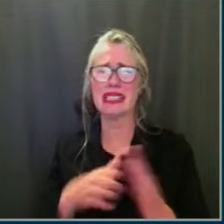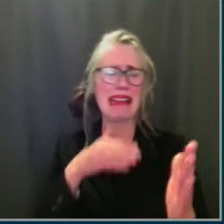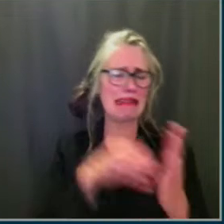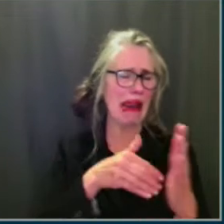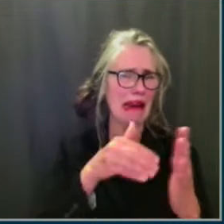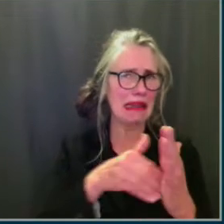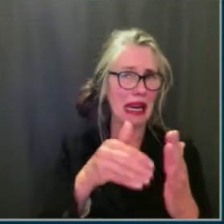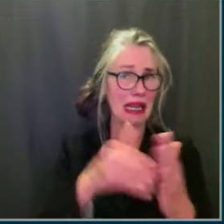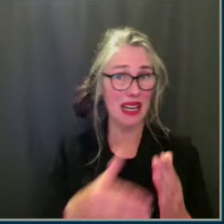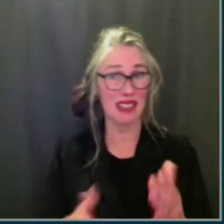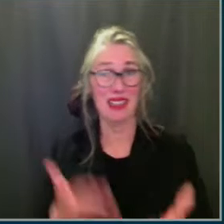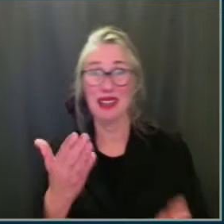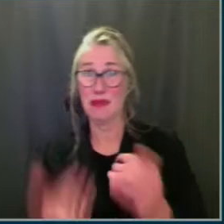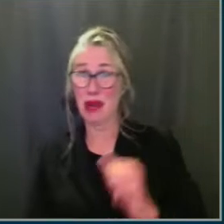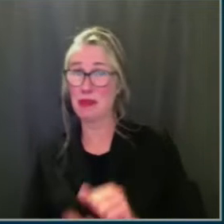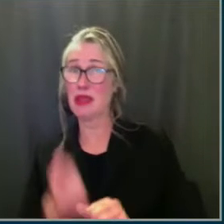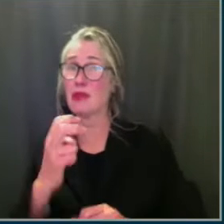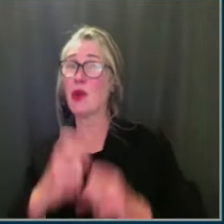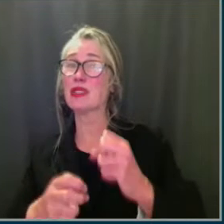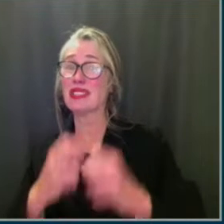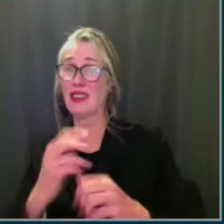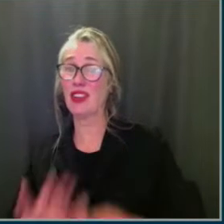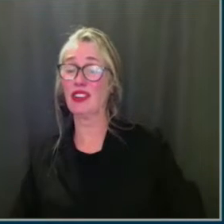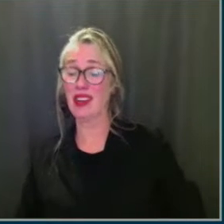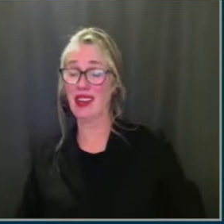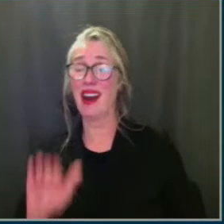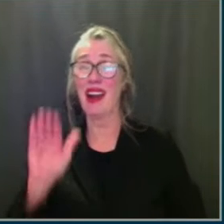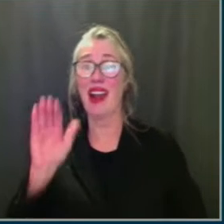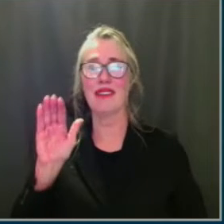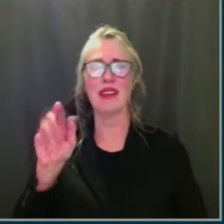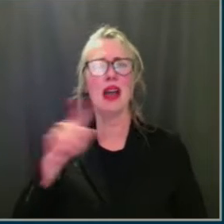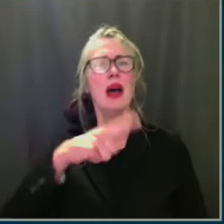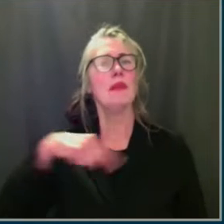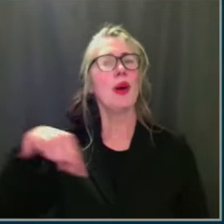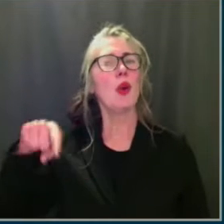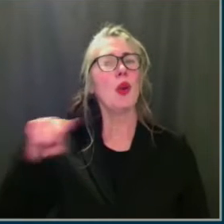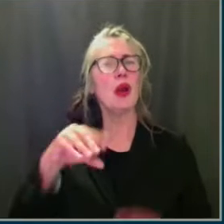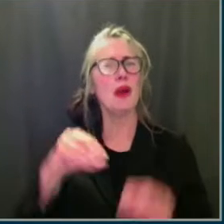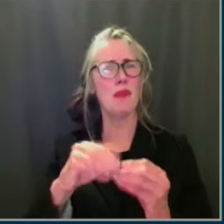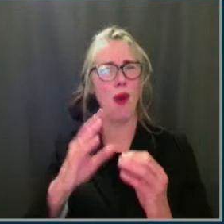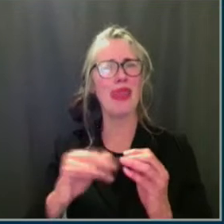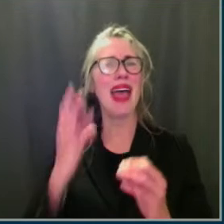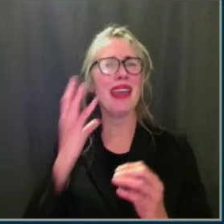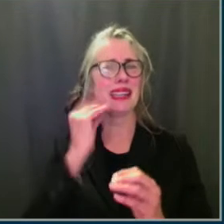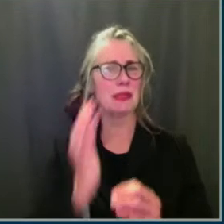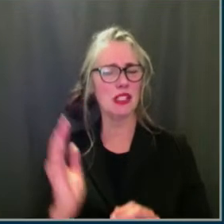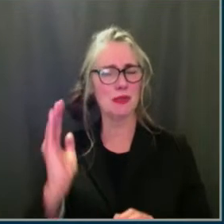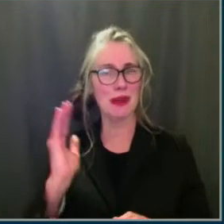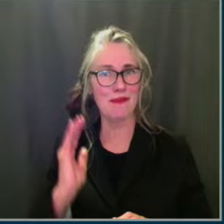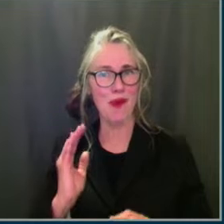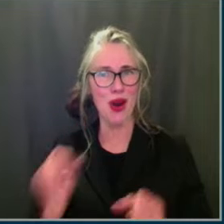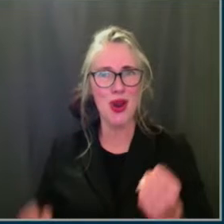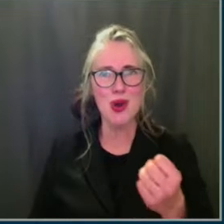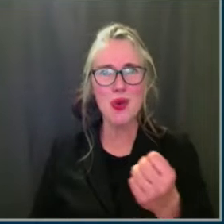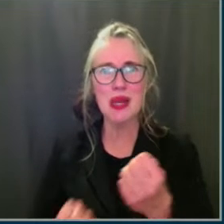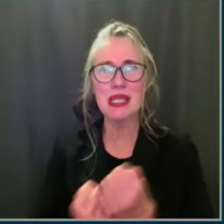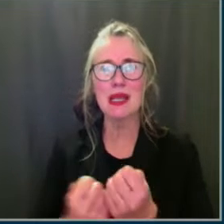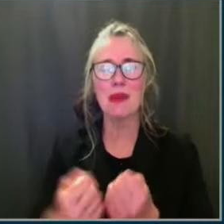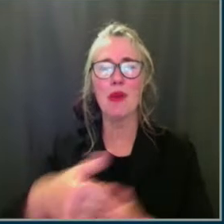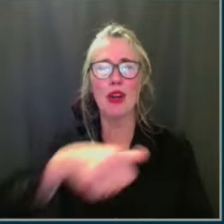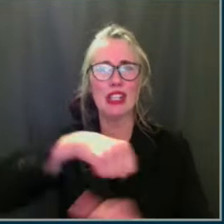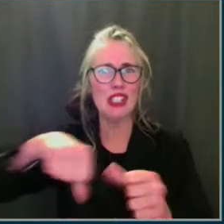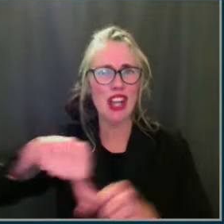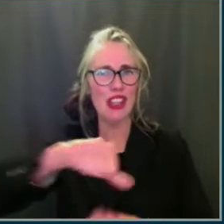in our lifetime, but we're more than a sum of our circumstances, and we move together to support all because we are stronger when we